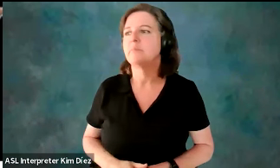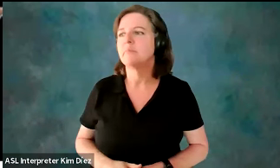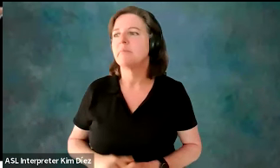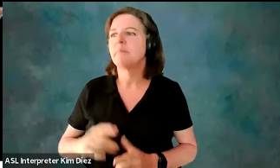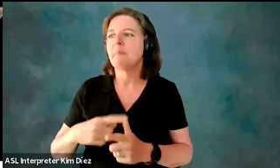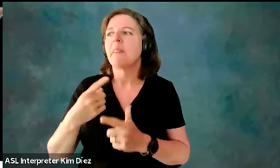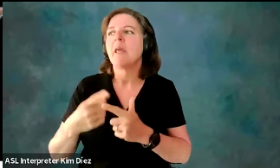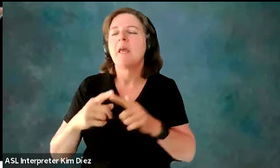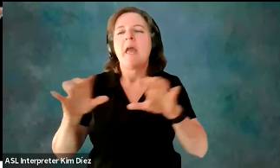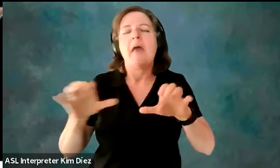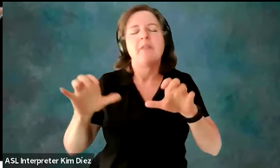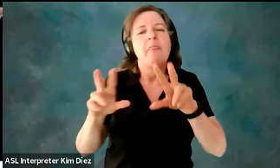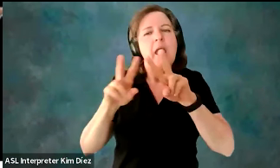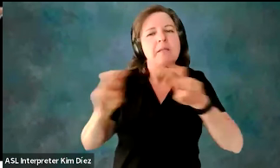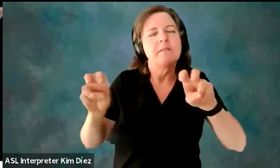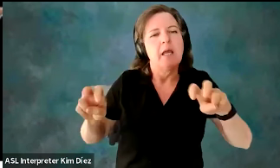started